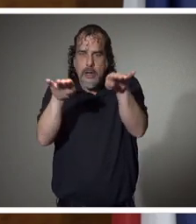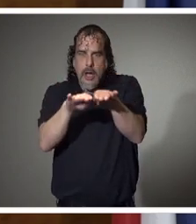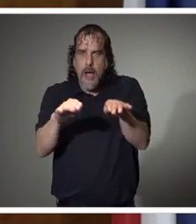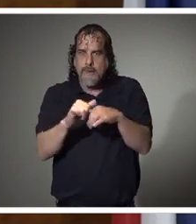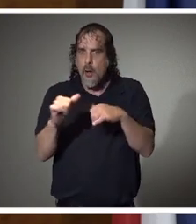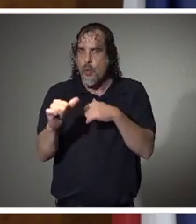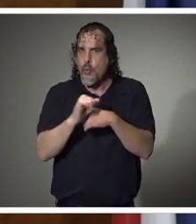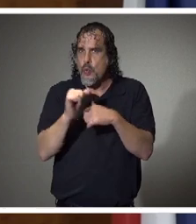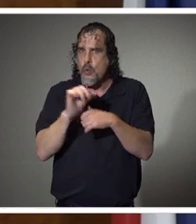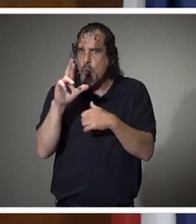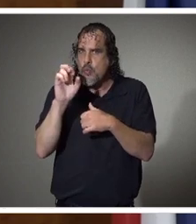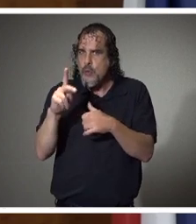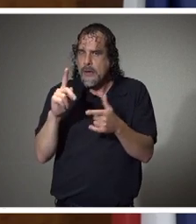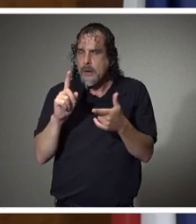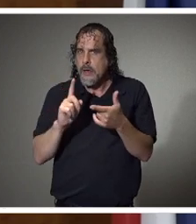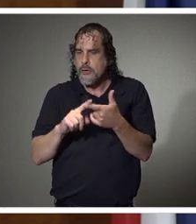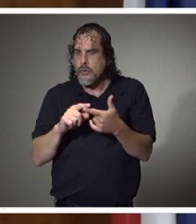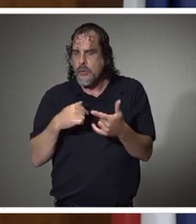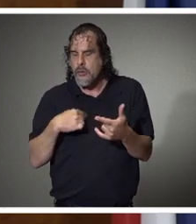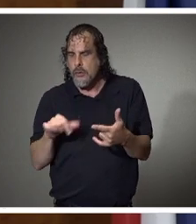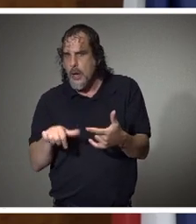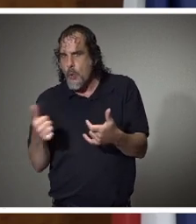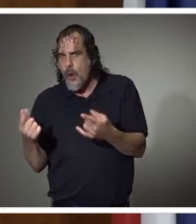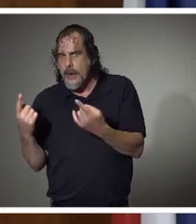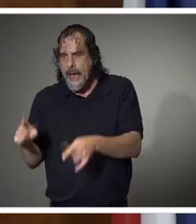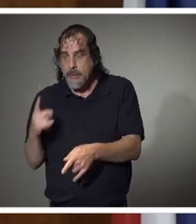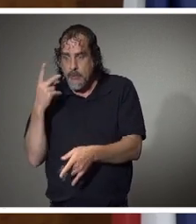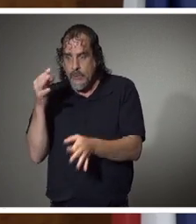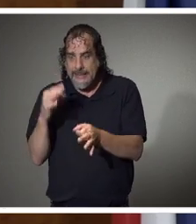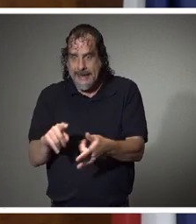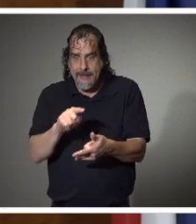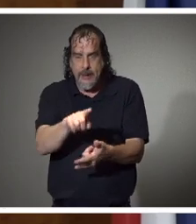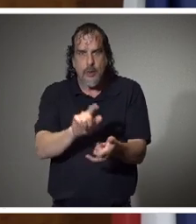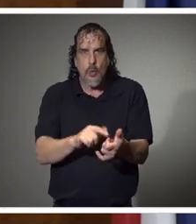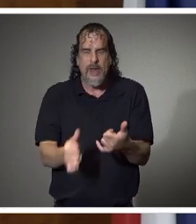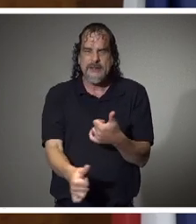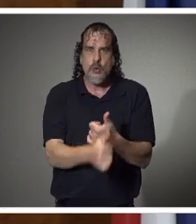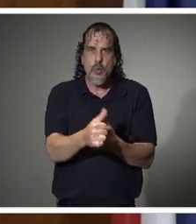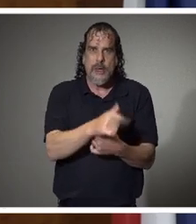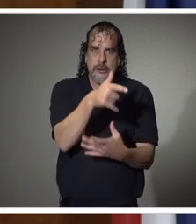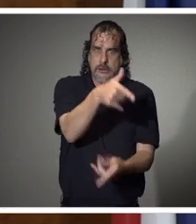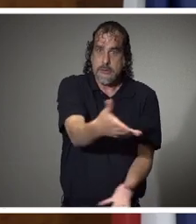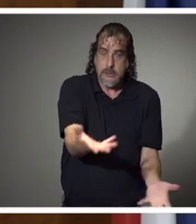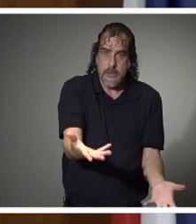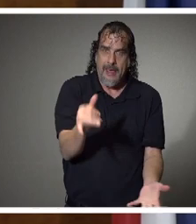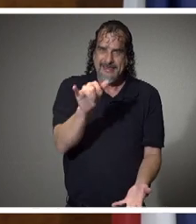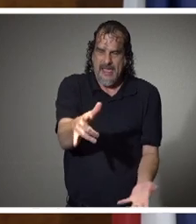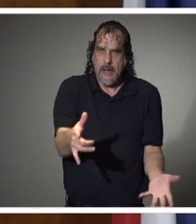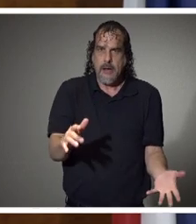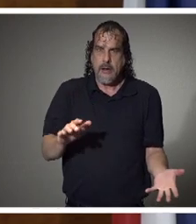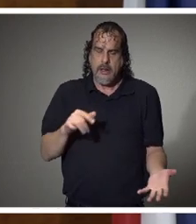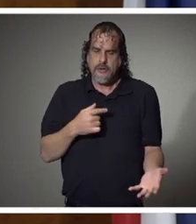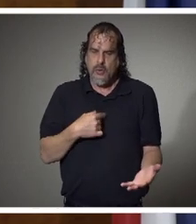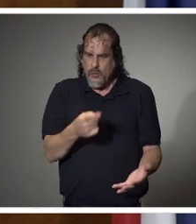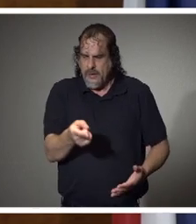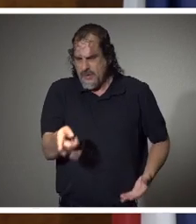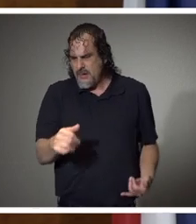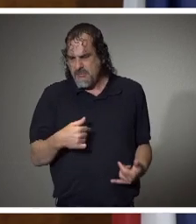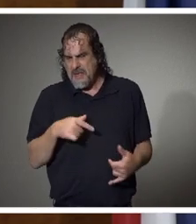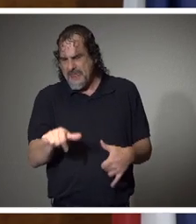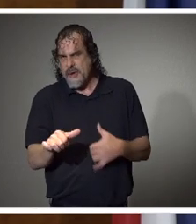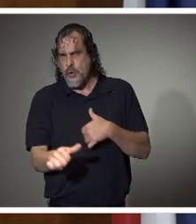other decisions that could be made. And so we feel like that certainly is a risk